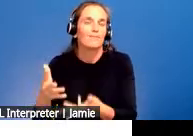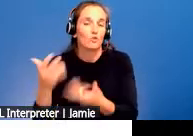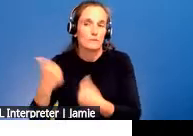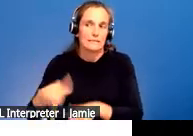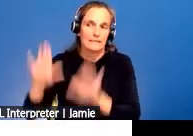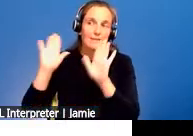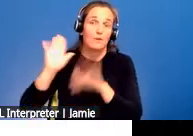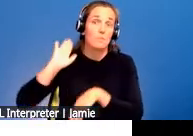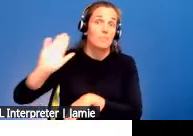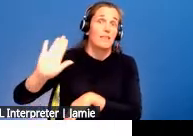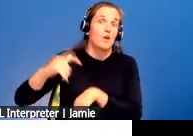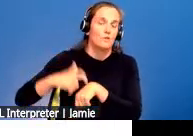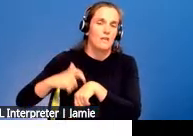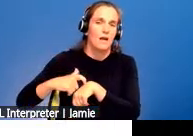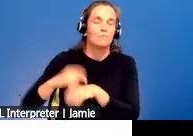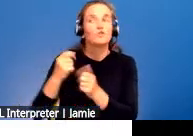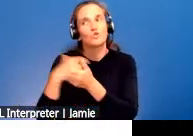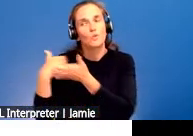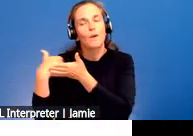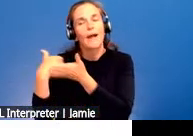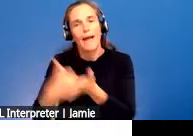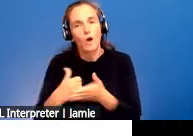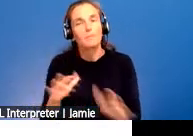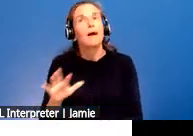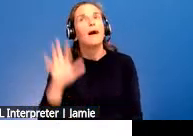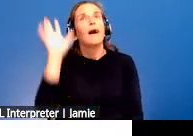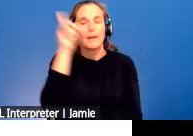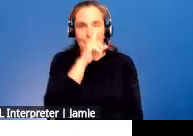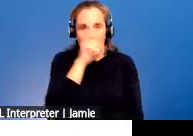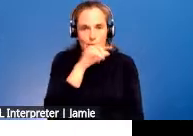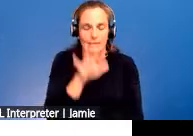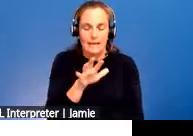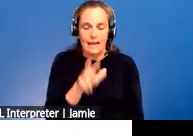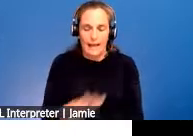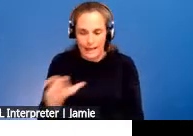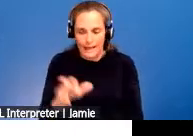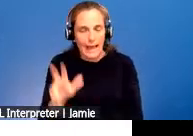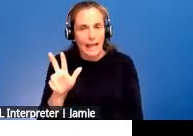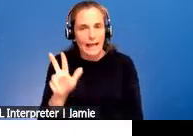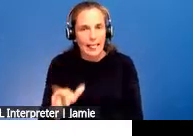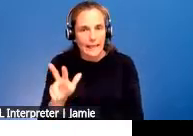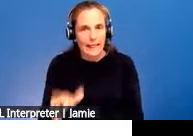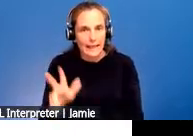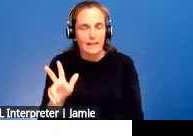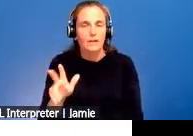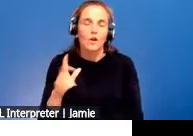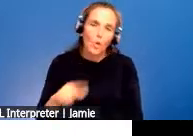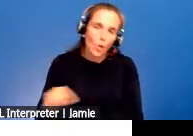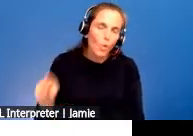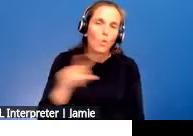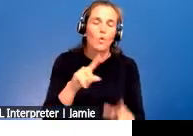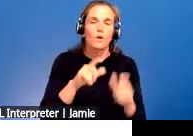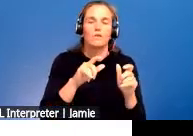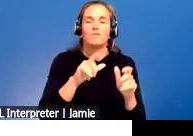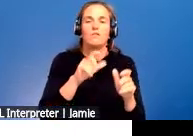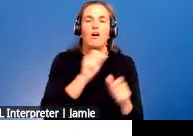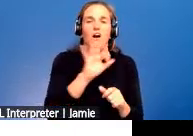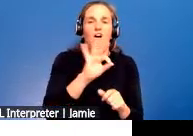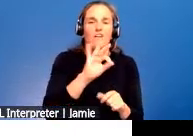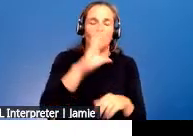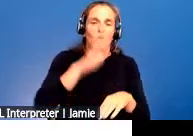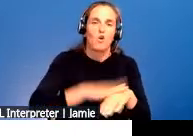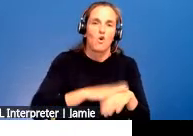student click the mouse through the activities or turn the program on and off or whatever it is that the student is unable to do